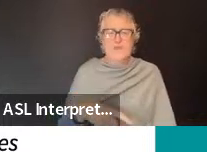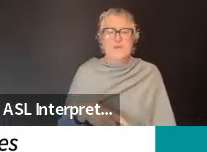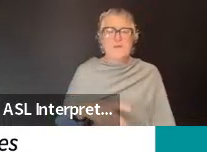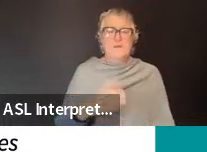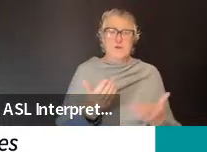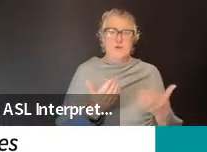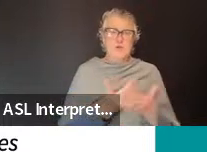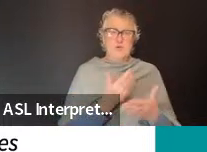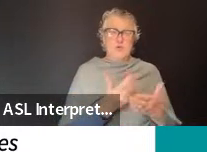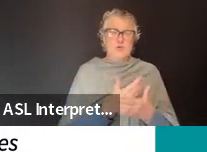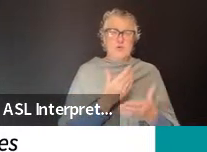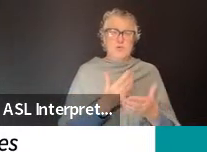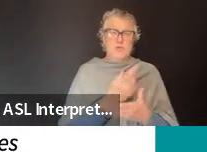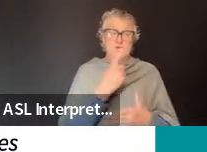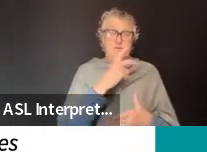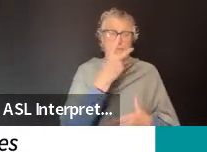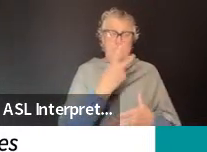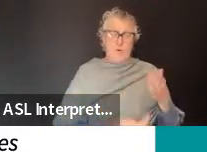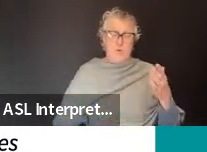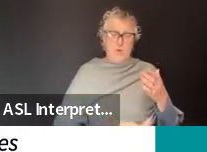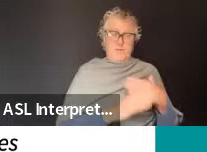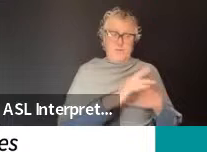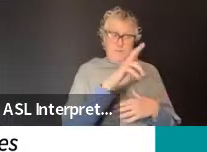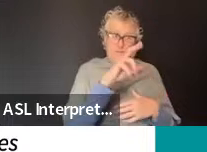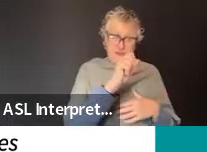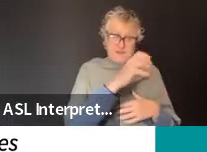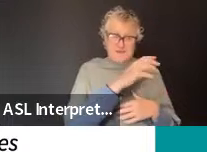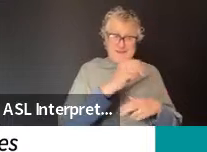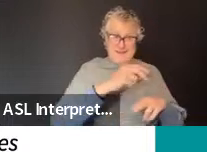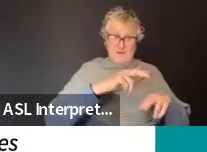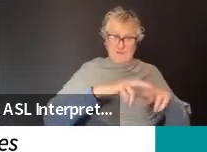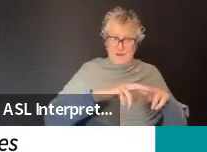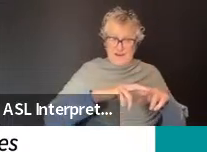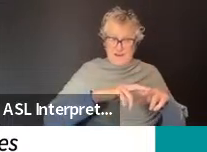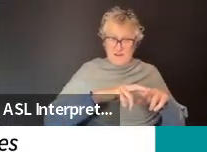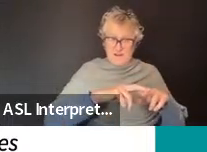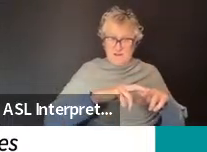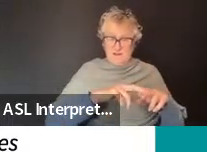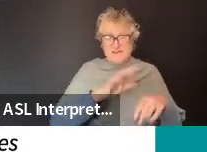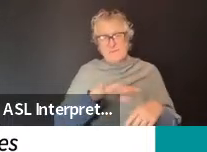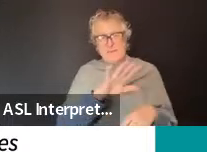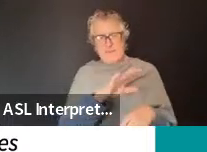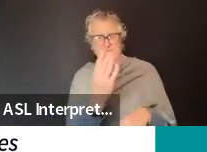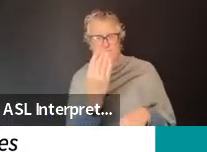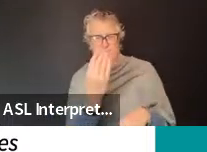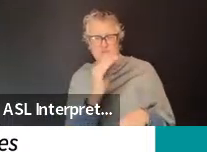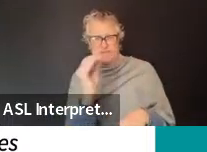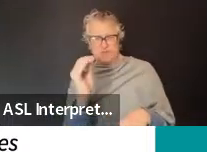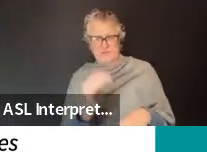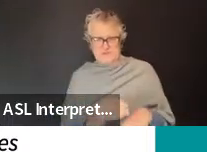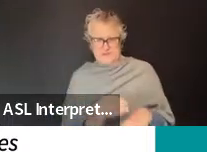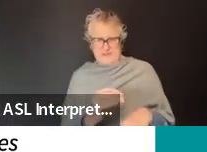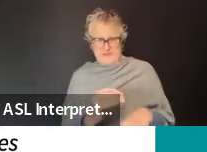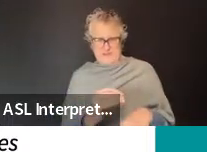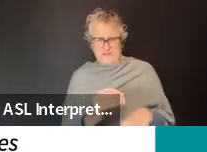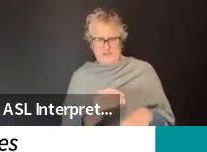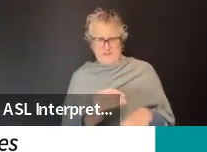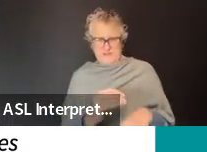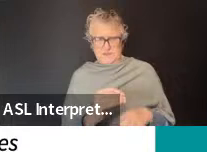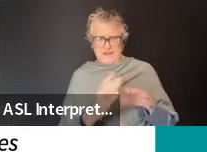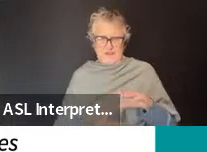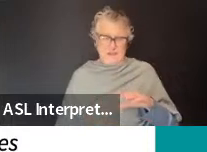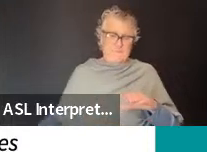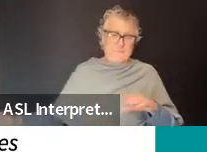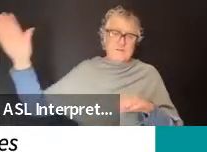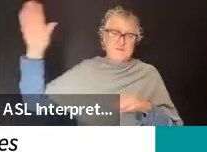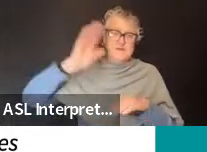rail, is about 14,800 riders with a no-build alternative, and that bumps up to 29,100